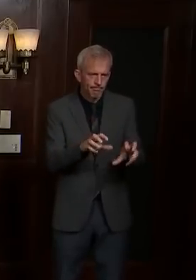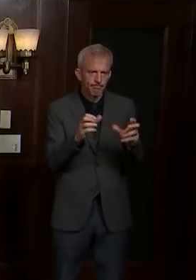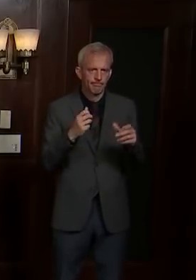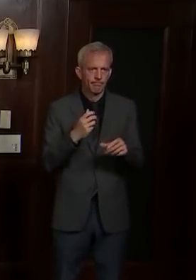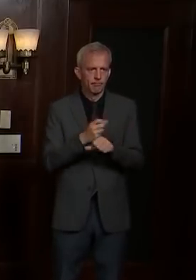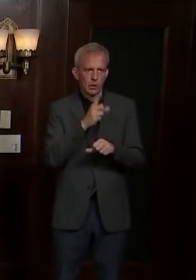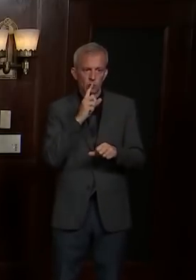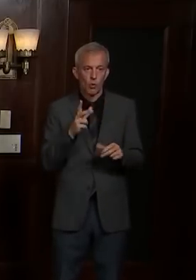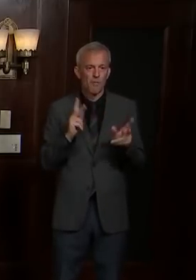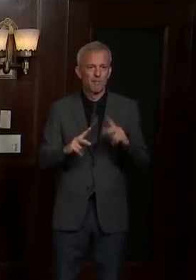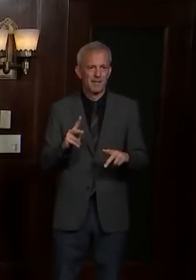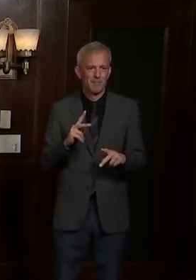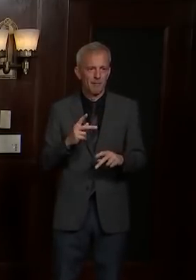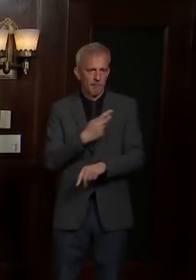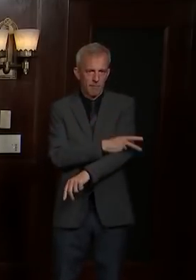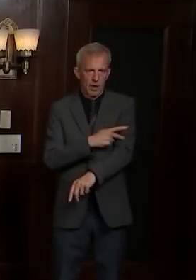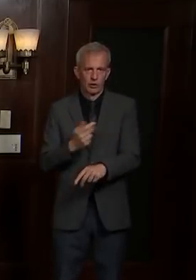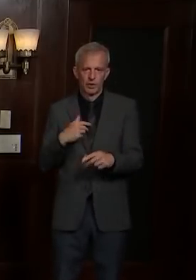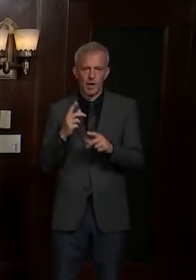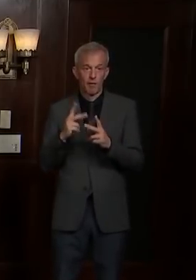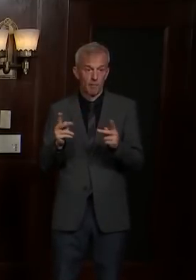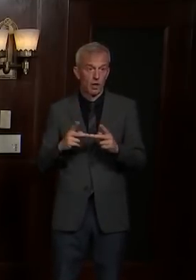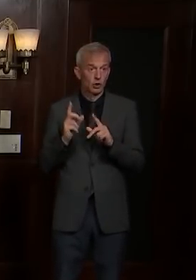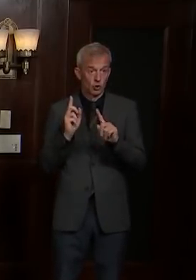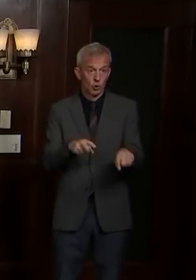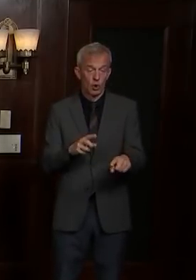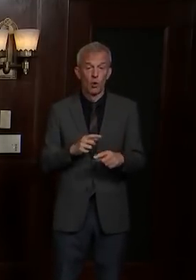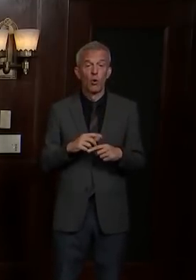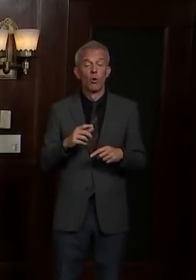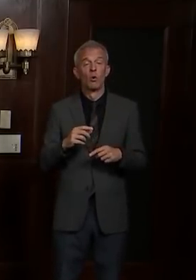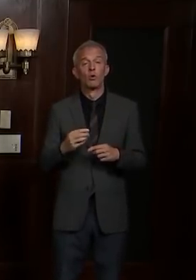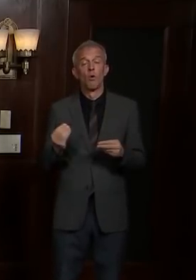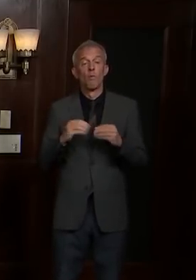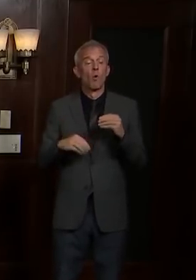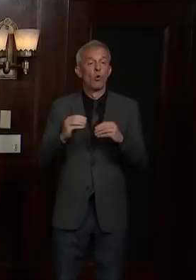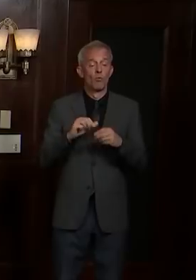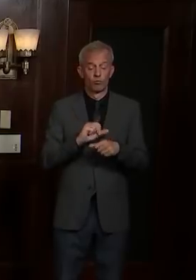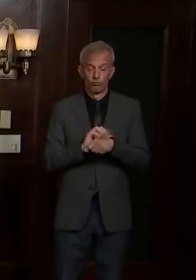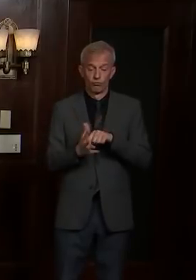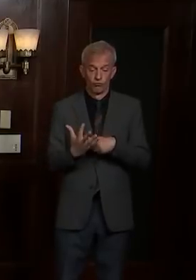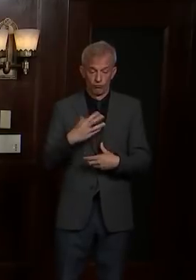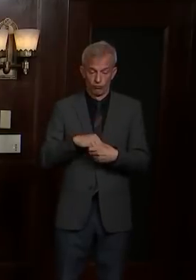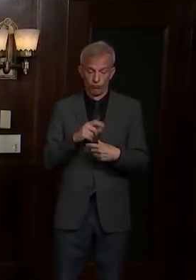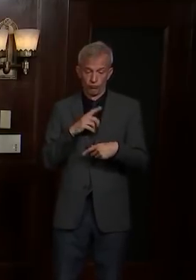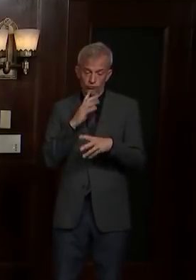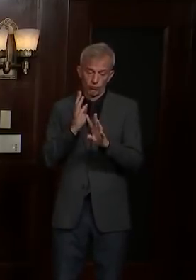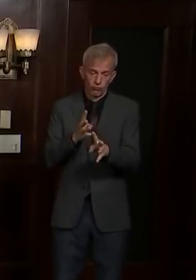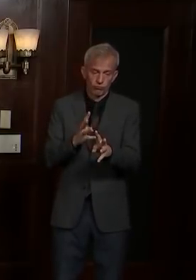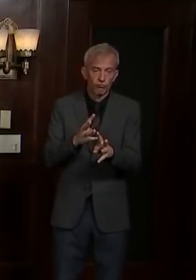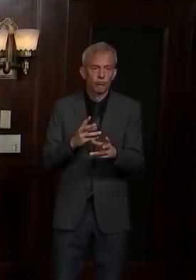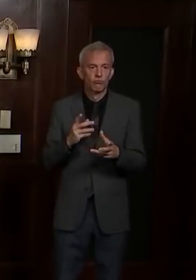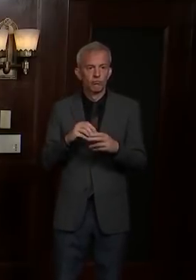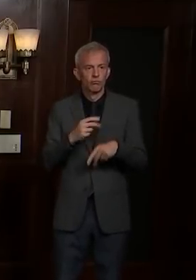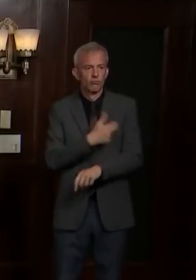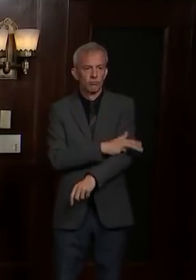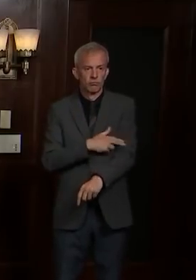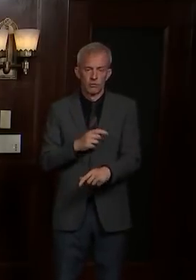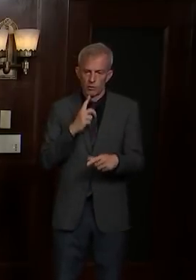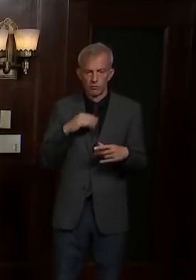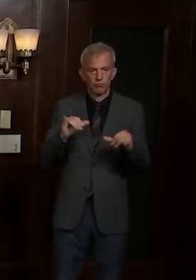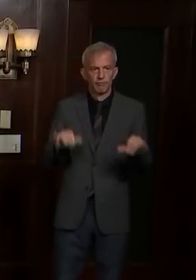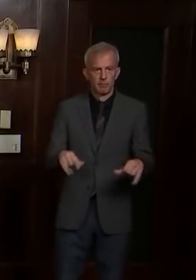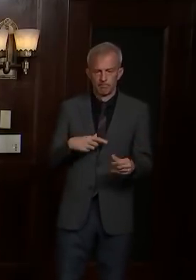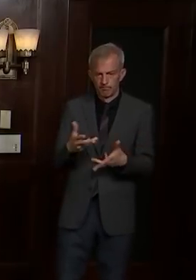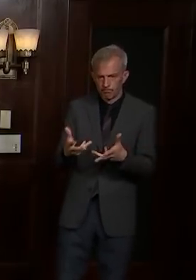more and more COVID-19 patients stream through our hospital doors, we're going to continue to work with our medical community to find innovative ways to expand